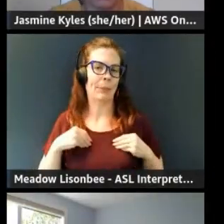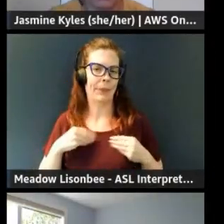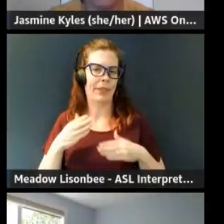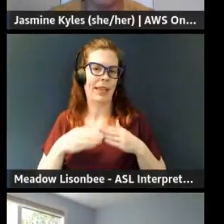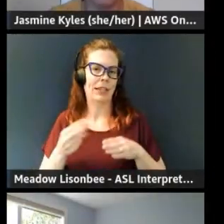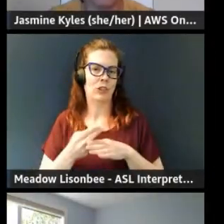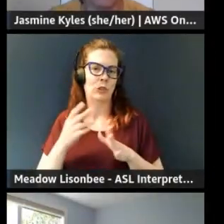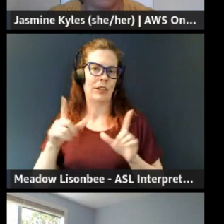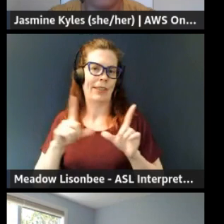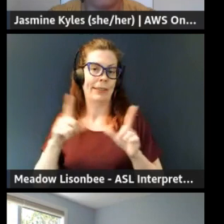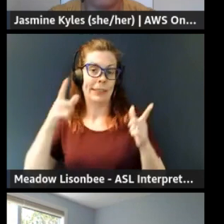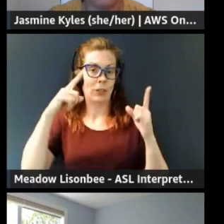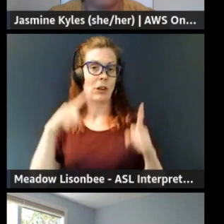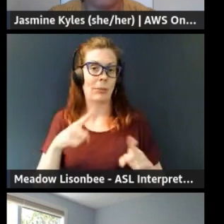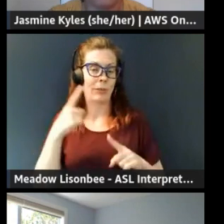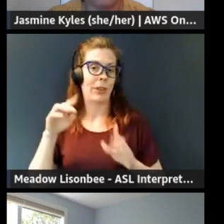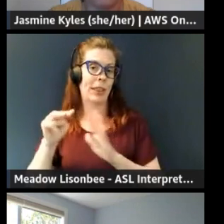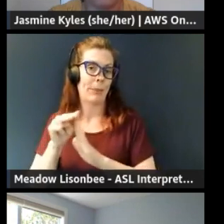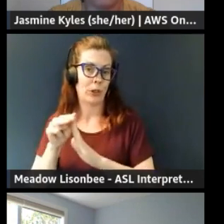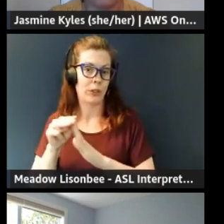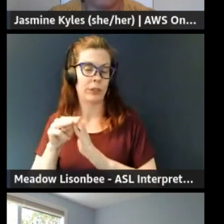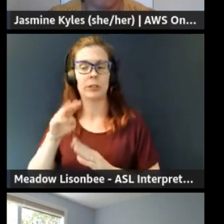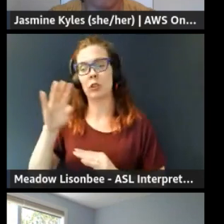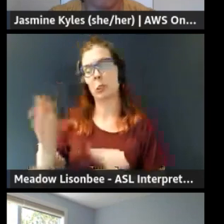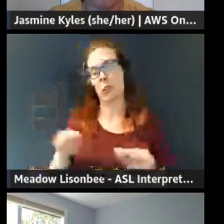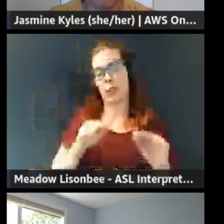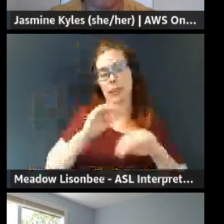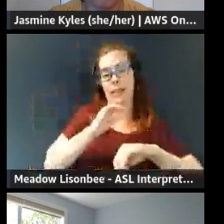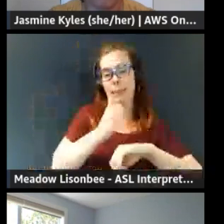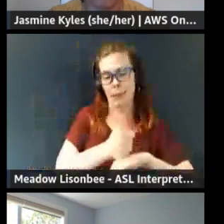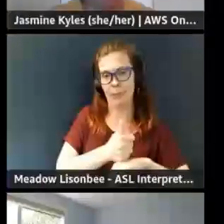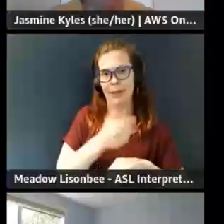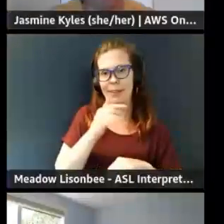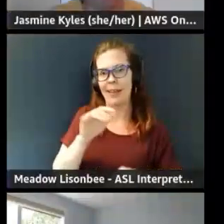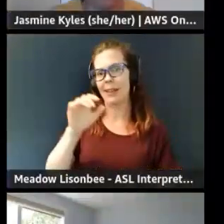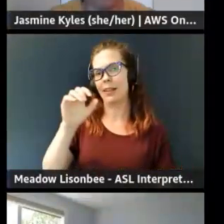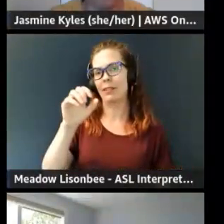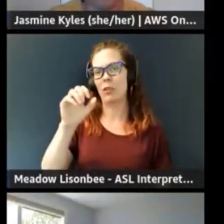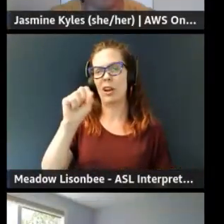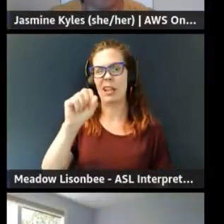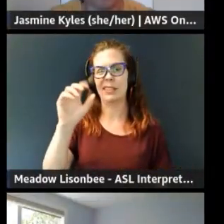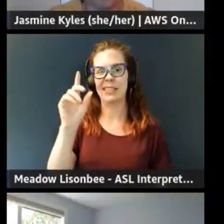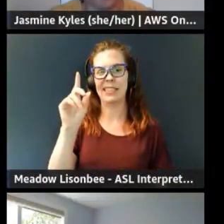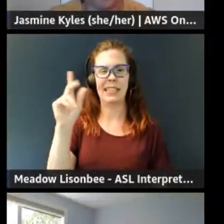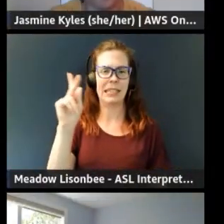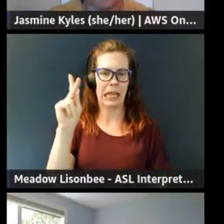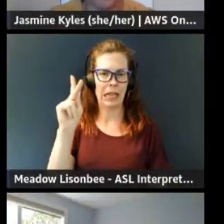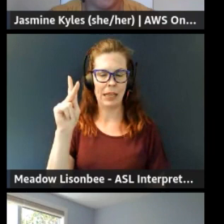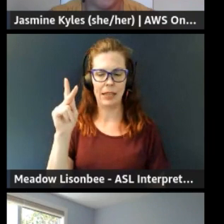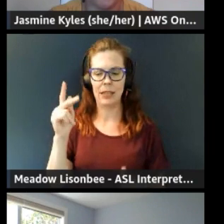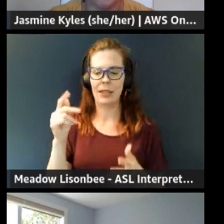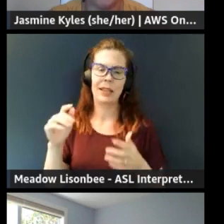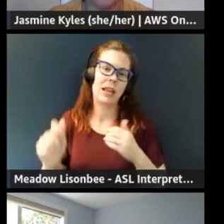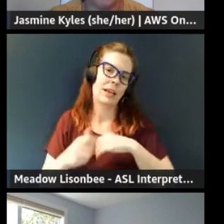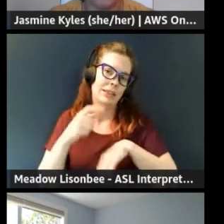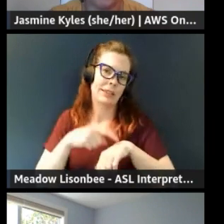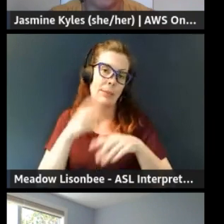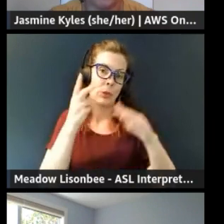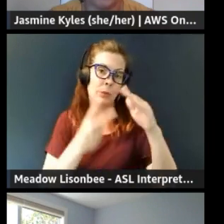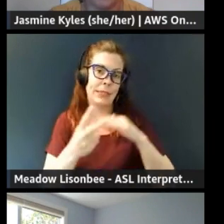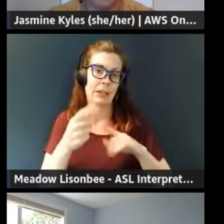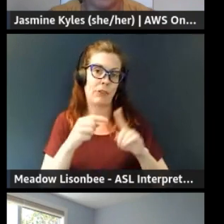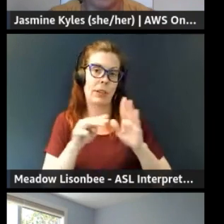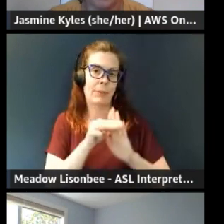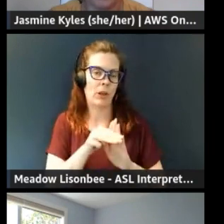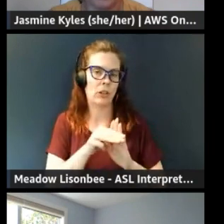model. In order to implement that in the SDK, we have, anytime you predict from the model, we're